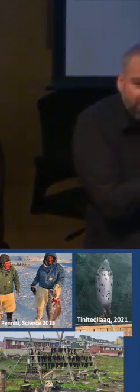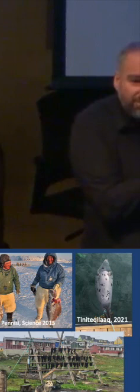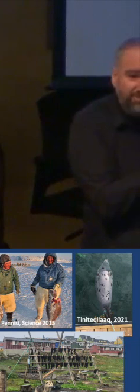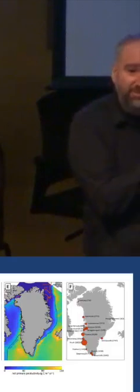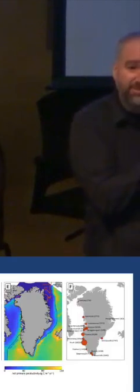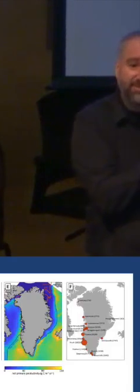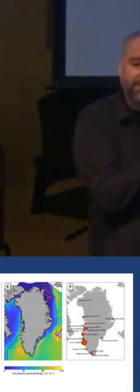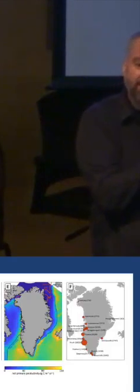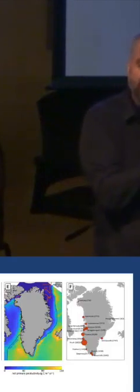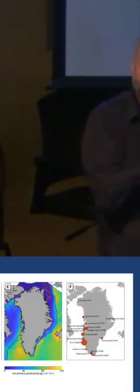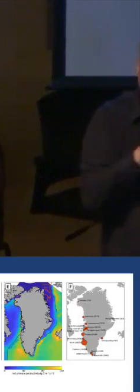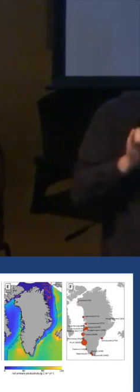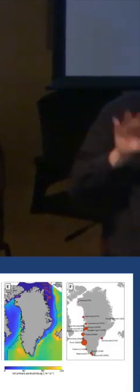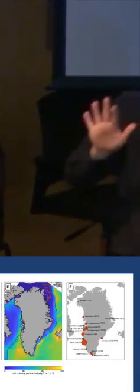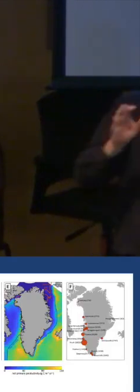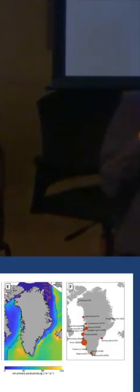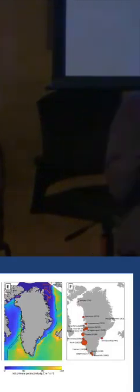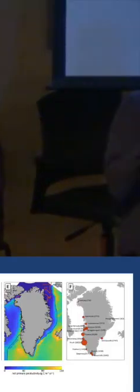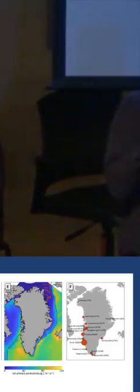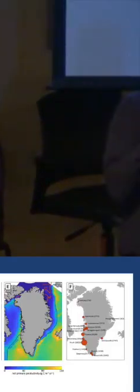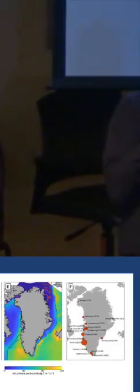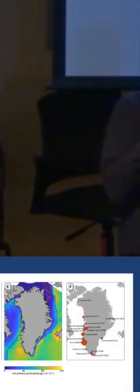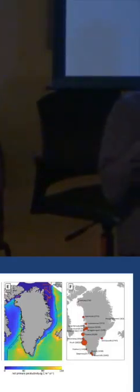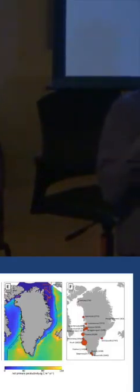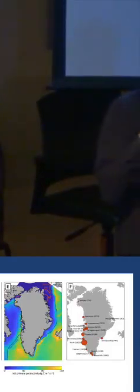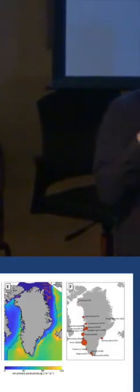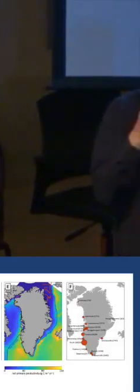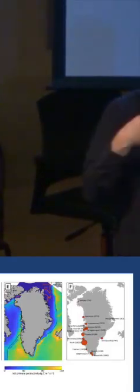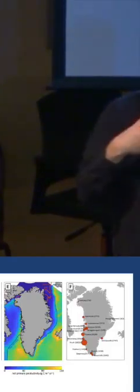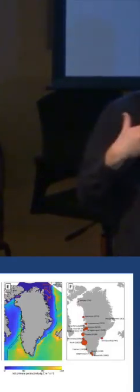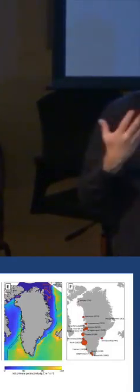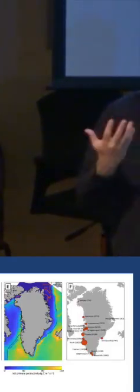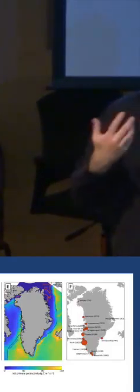survival. And so